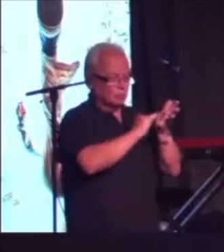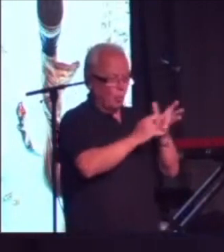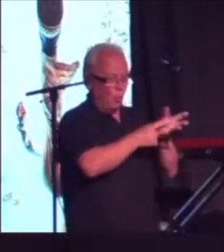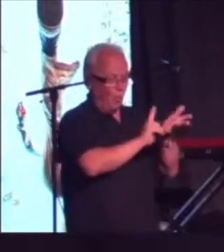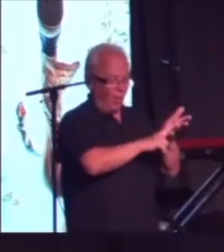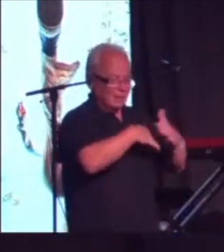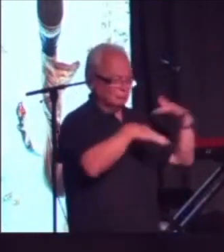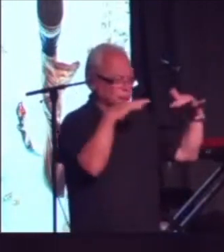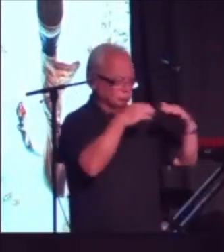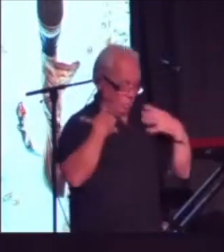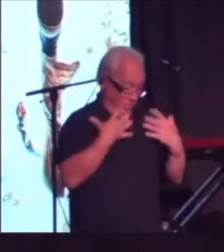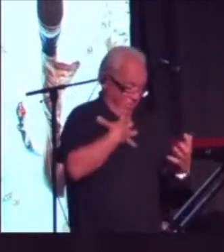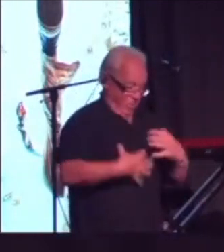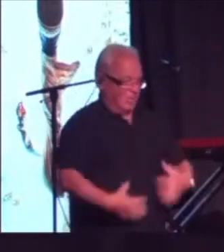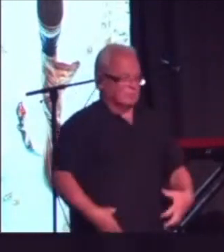in my sight.